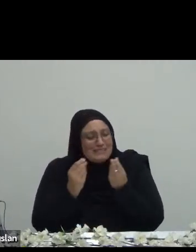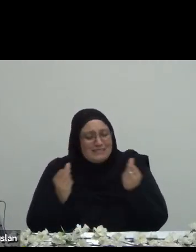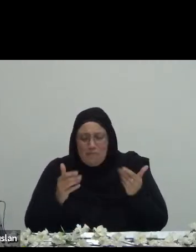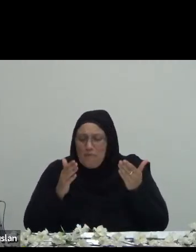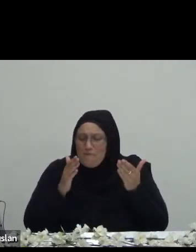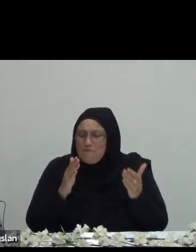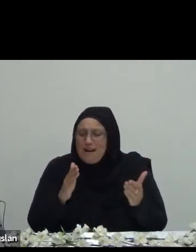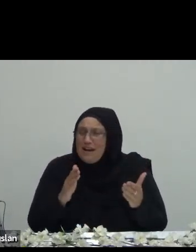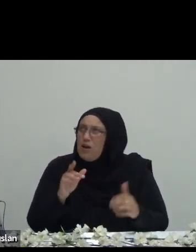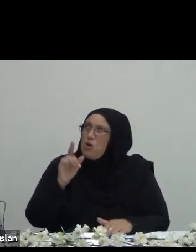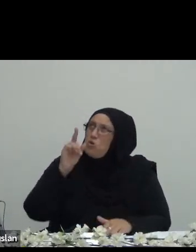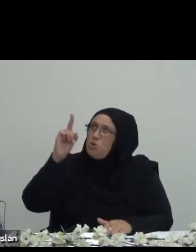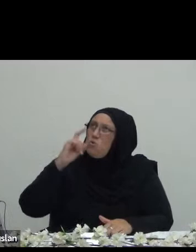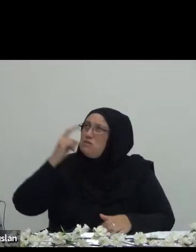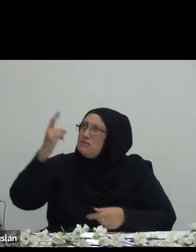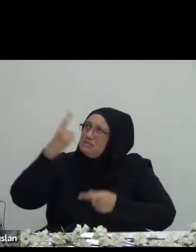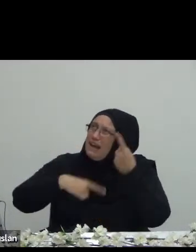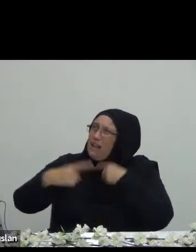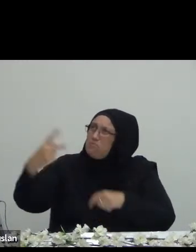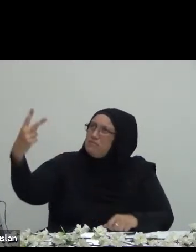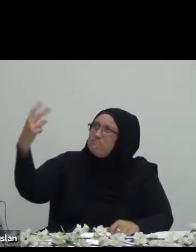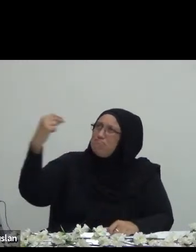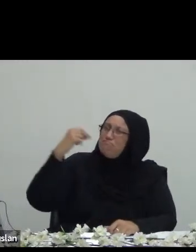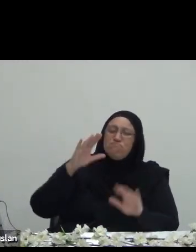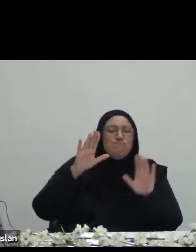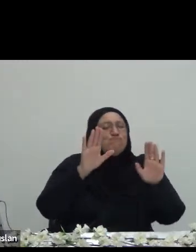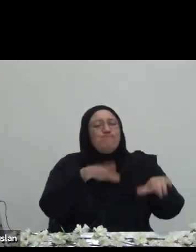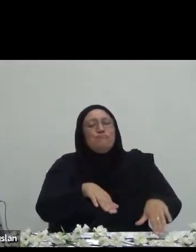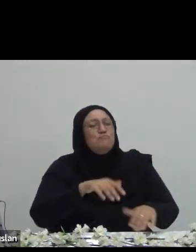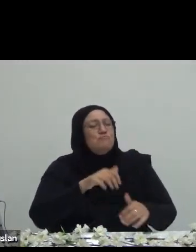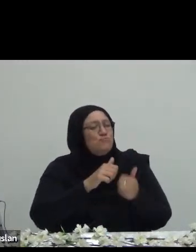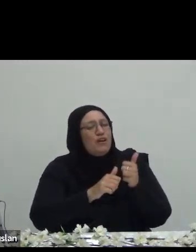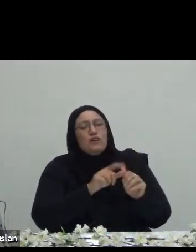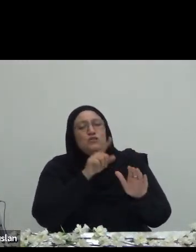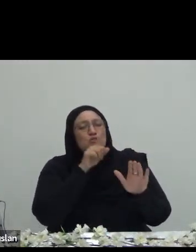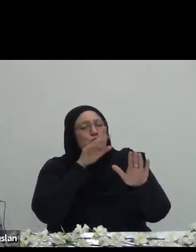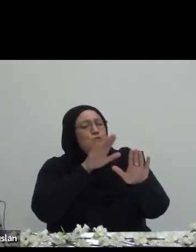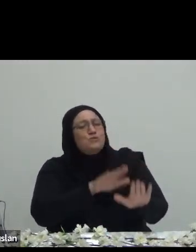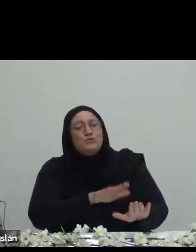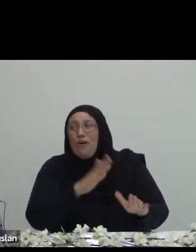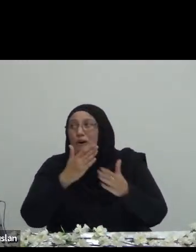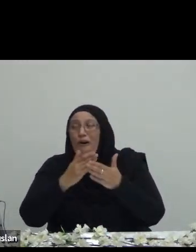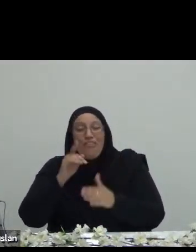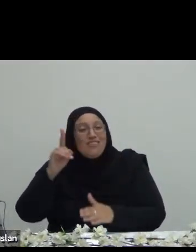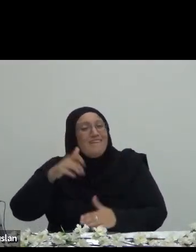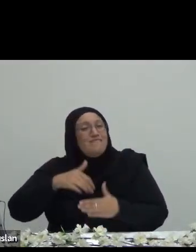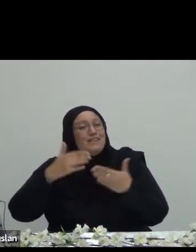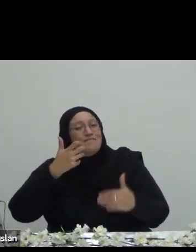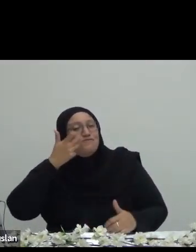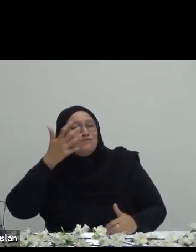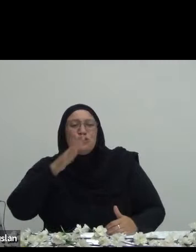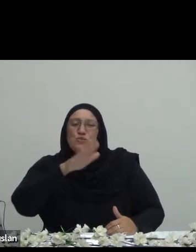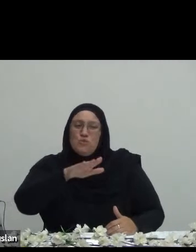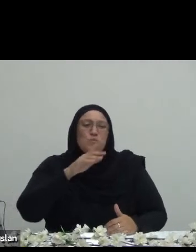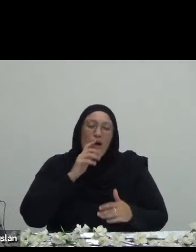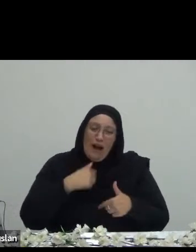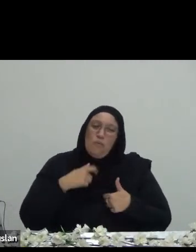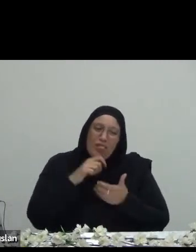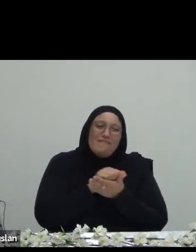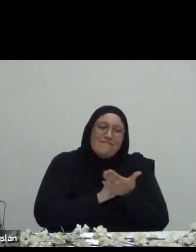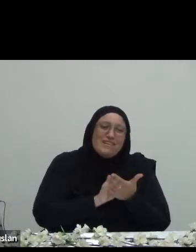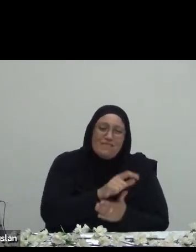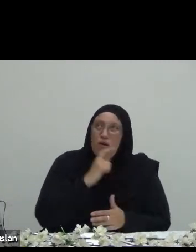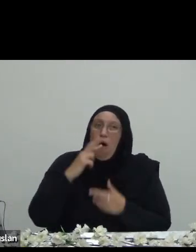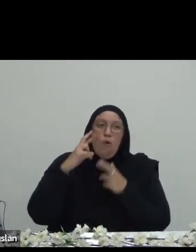somehow you tell me out loud that on that day you'll forgive me.